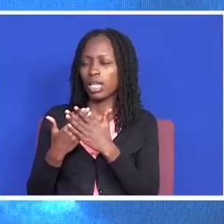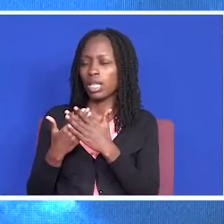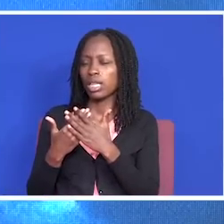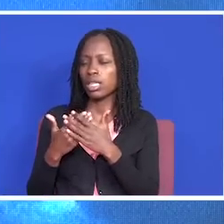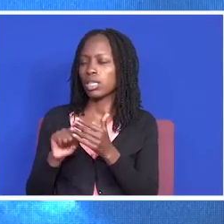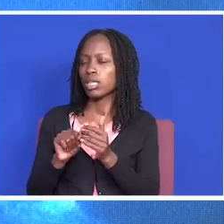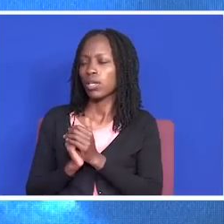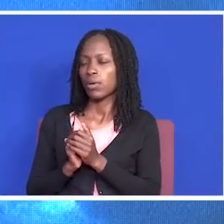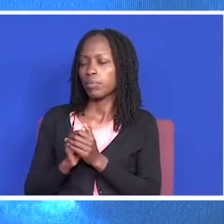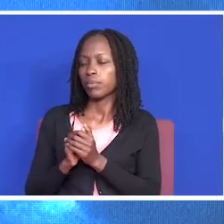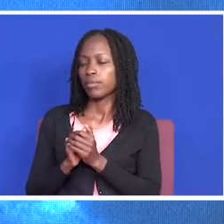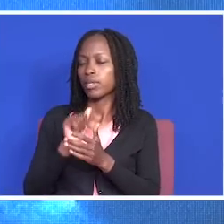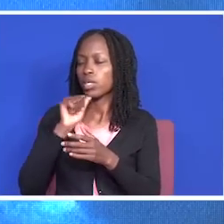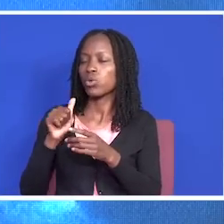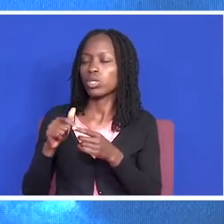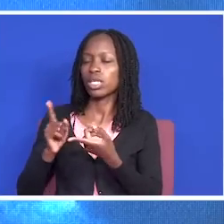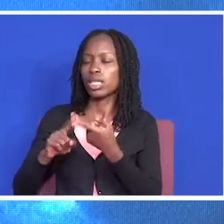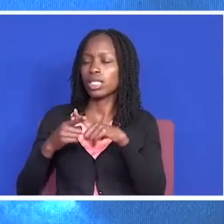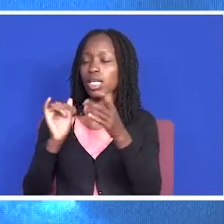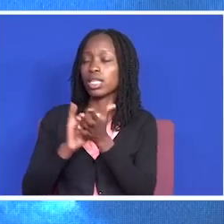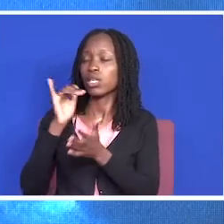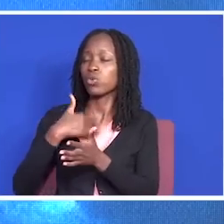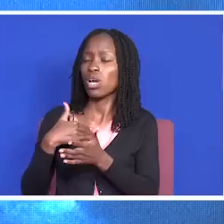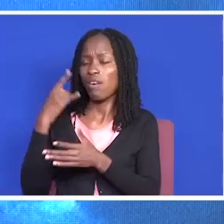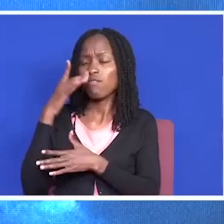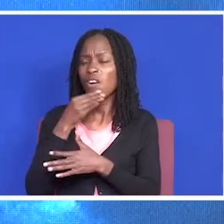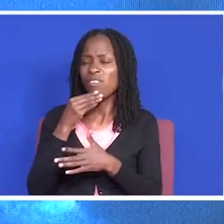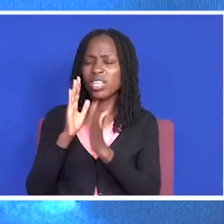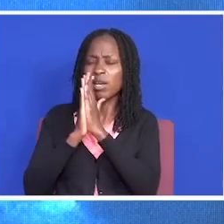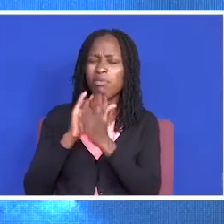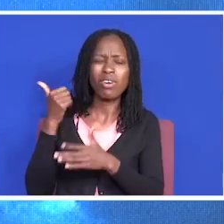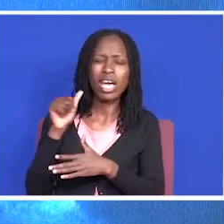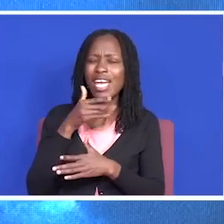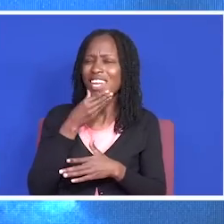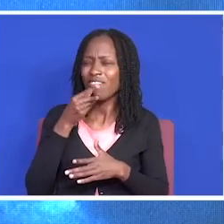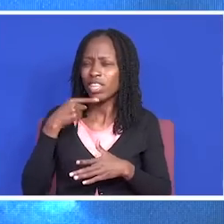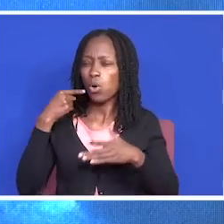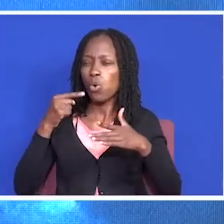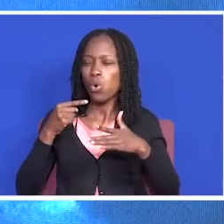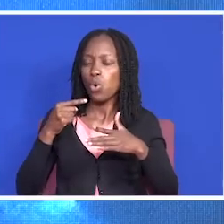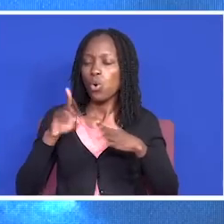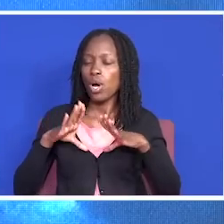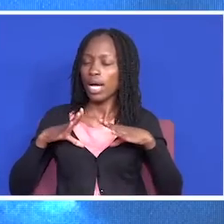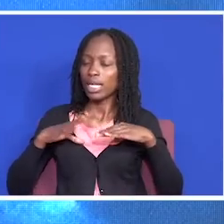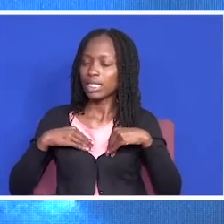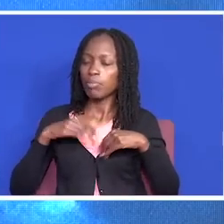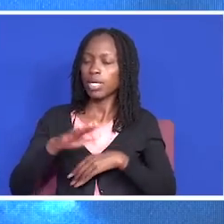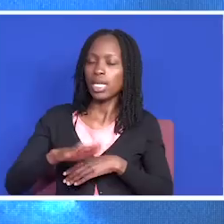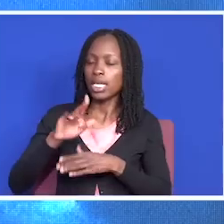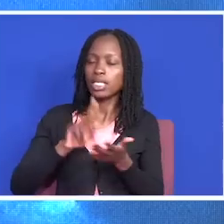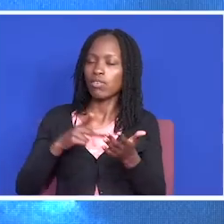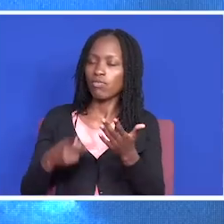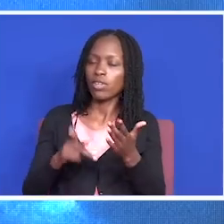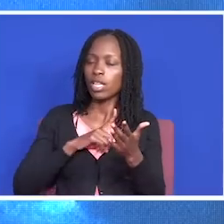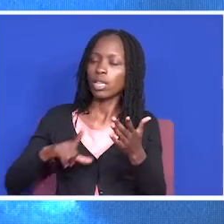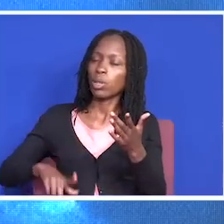scriptures for fathers. And I'm praying for any father that admits his area of failure, that number